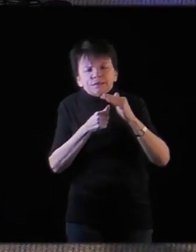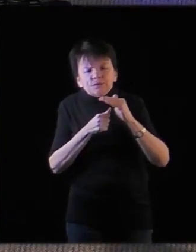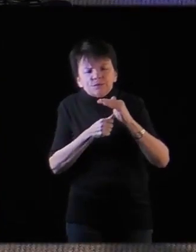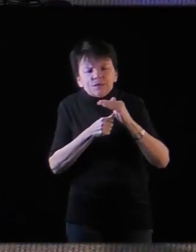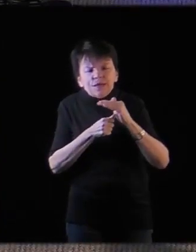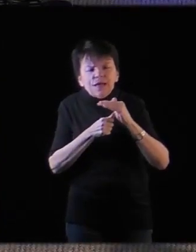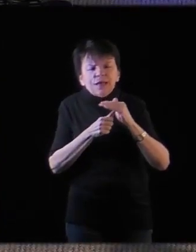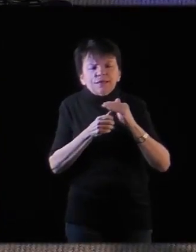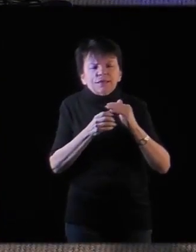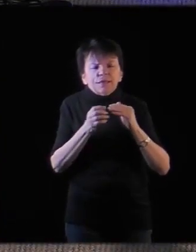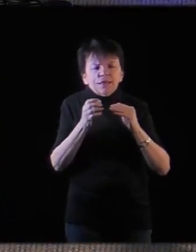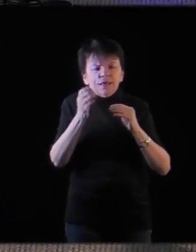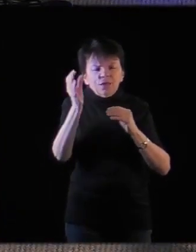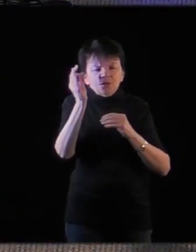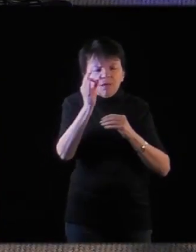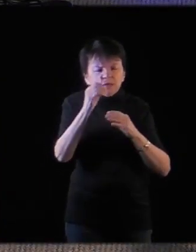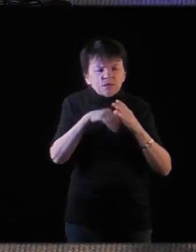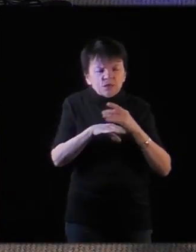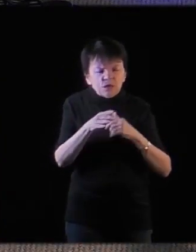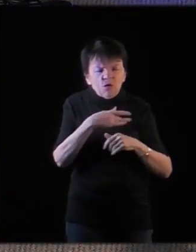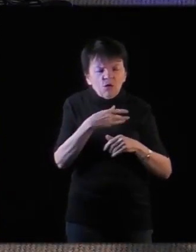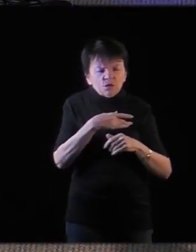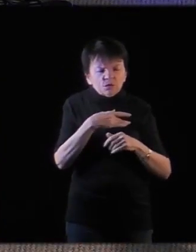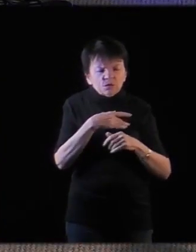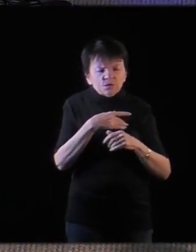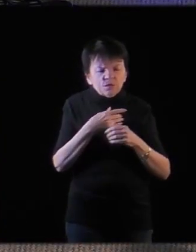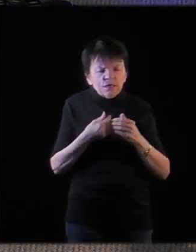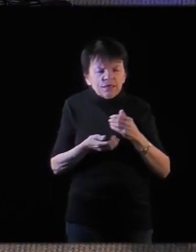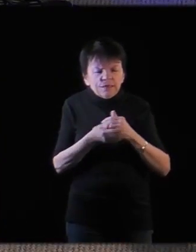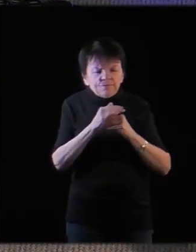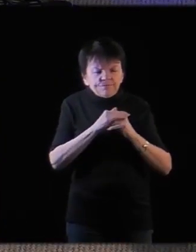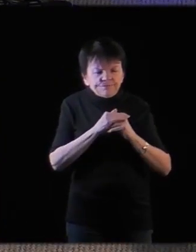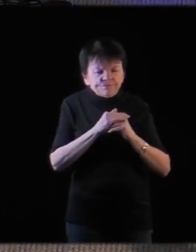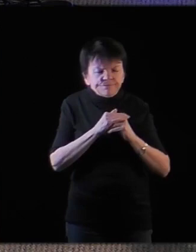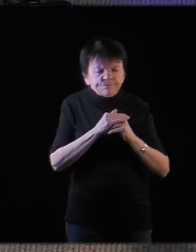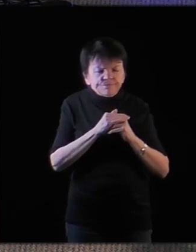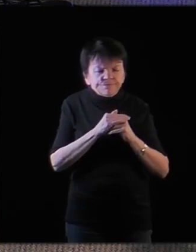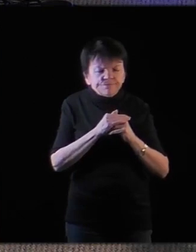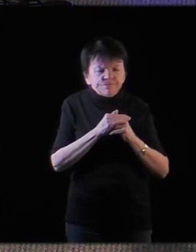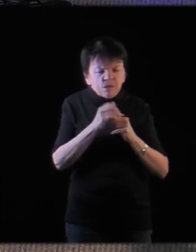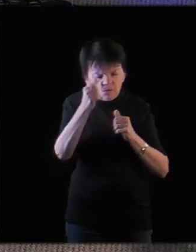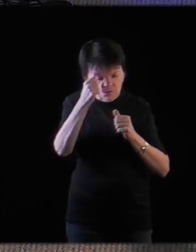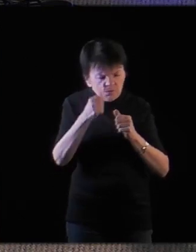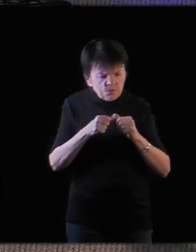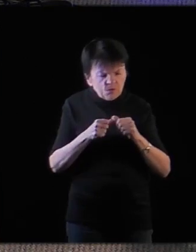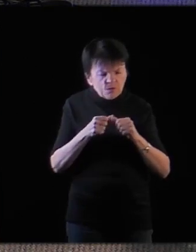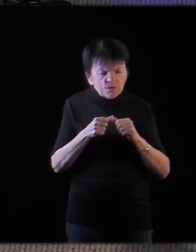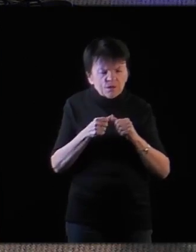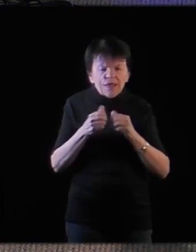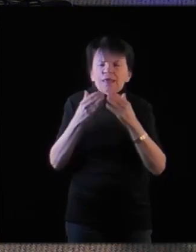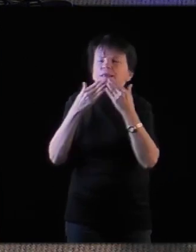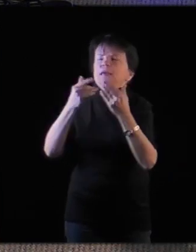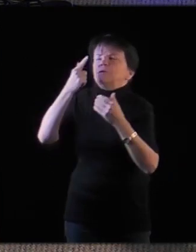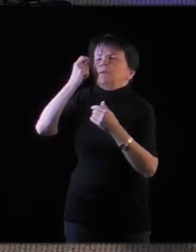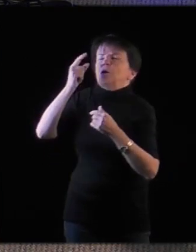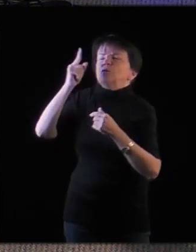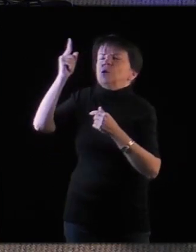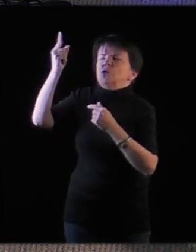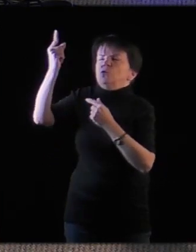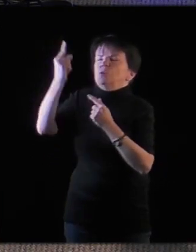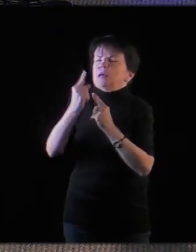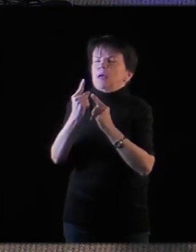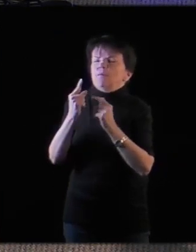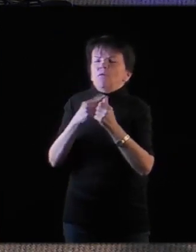for the kingdom. Thank you for how you brought the kingdom our way when you came first time. But thank you, Lord, that it's